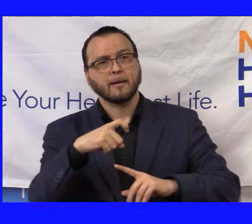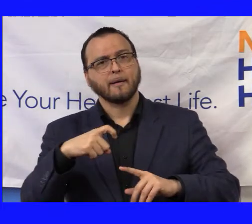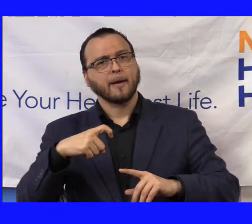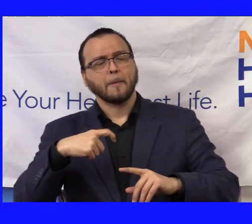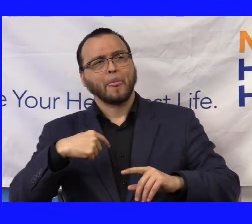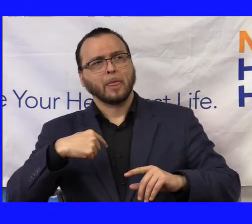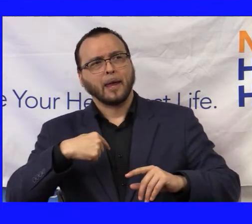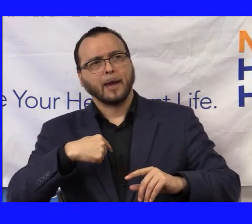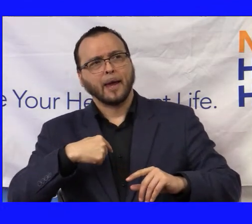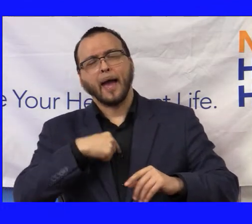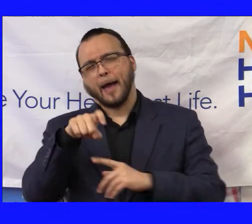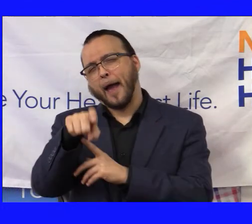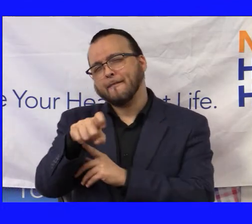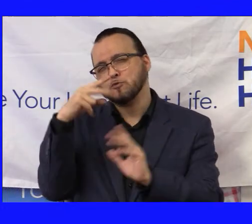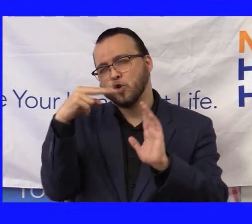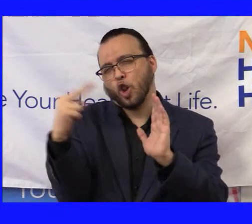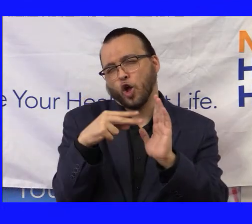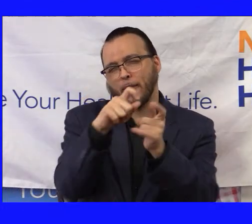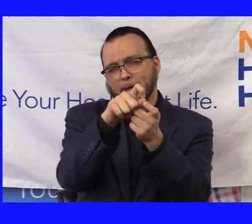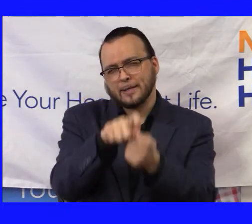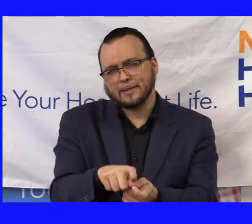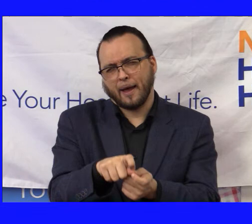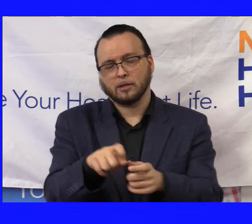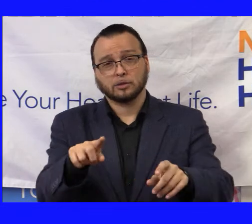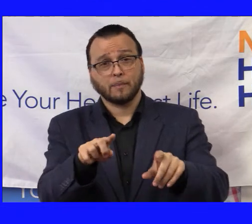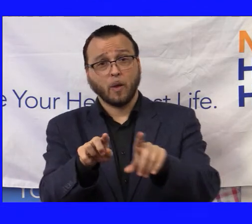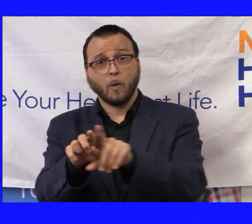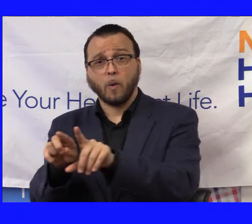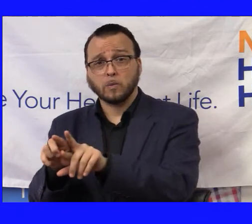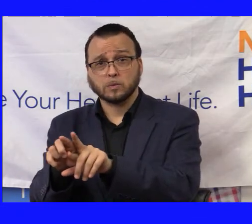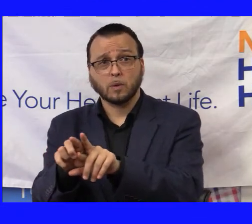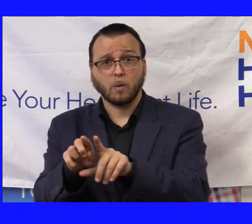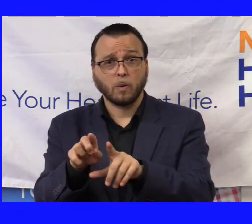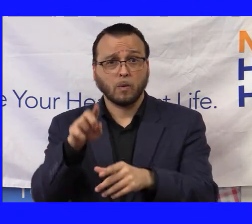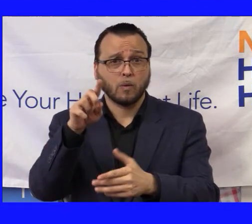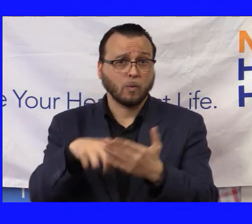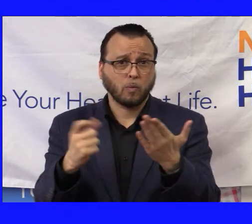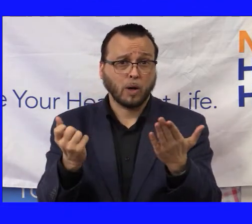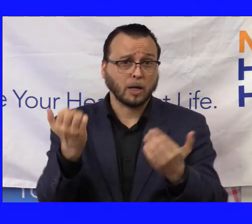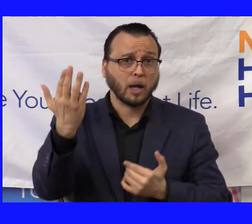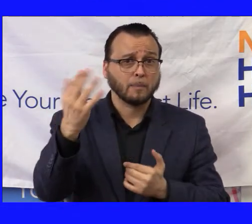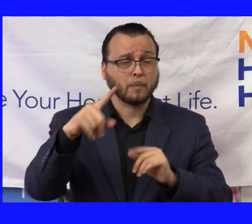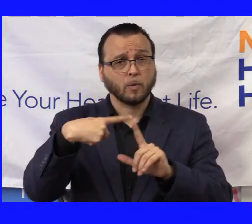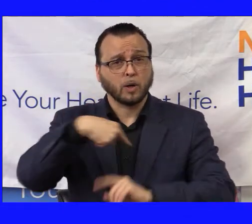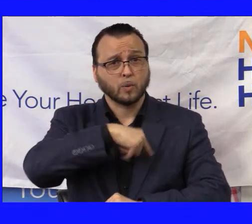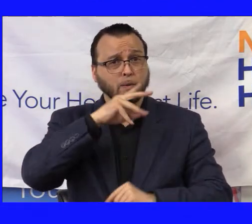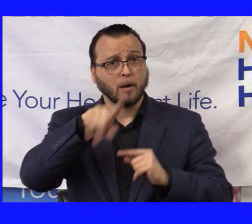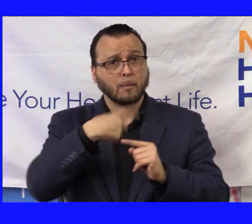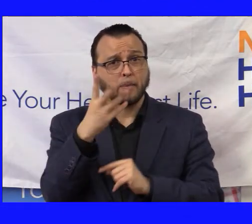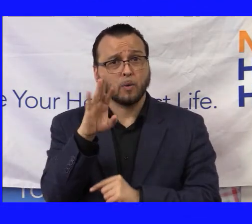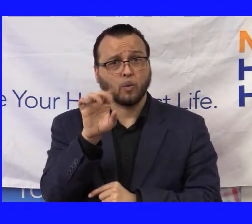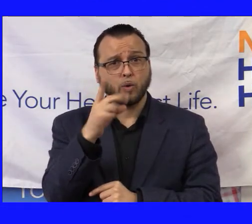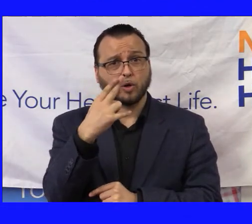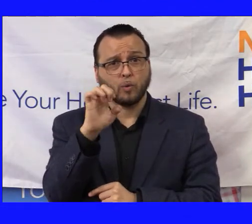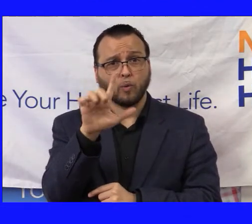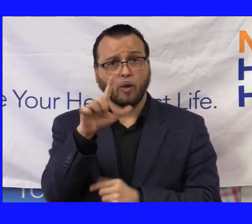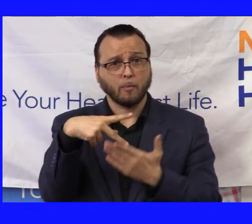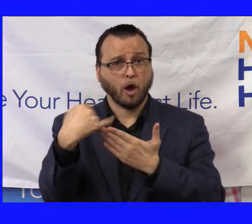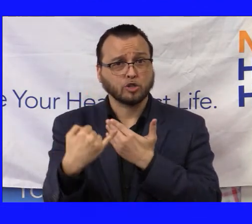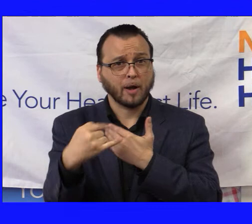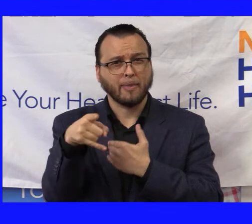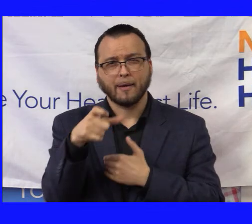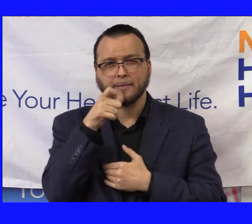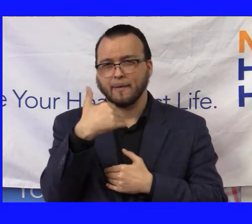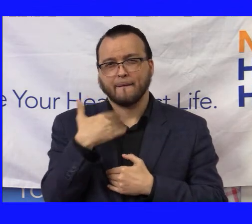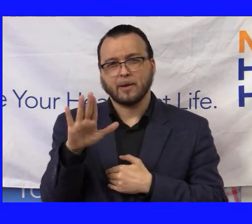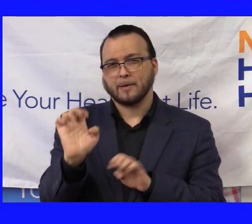to, I need to look at the details. Also, as what came up when we talked about the Woodhull project, that doesn't